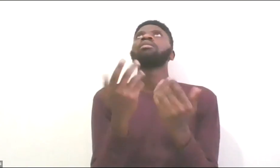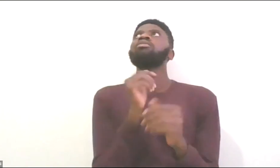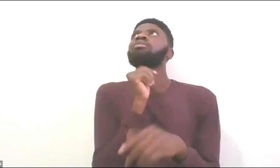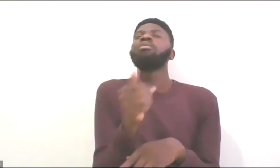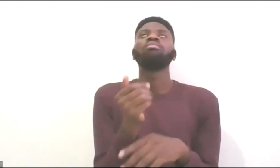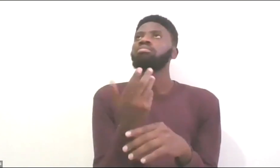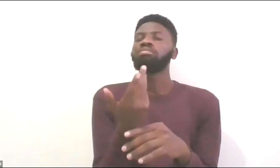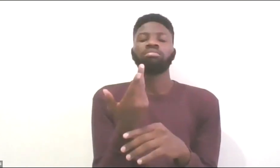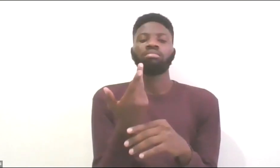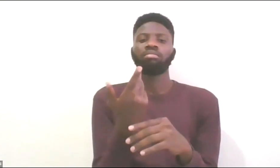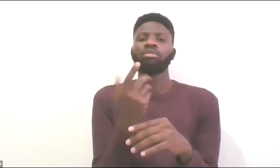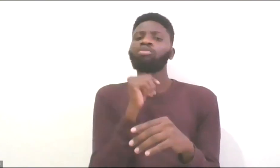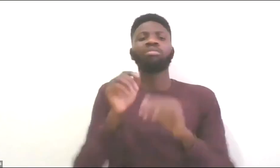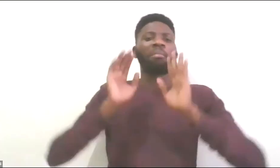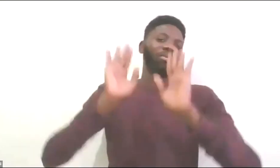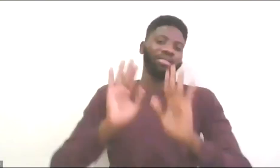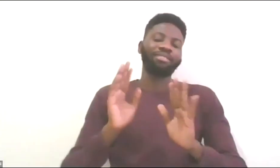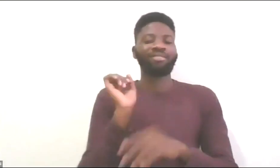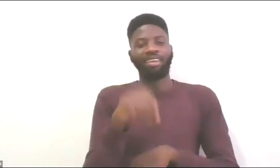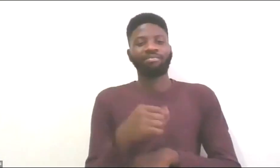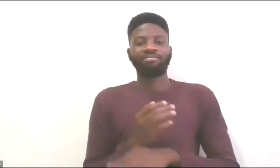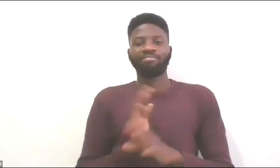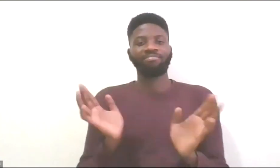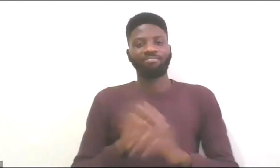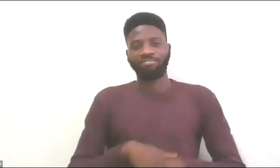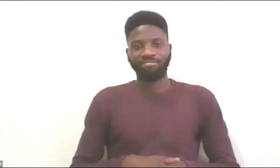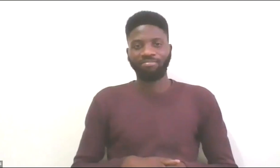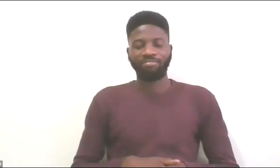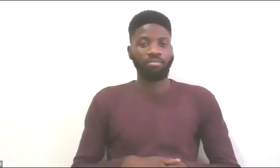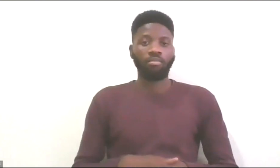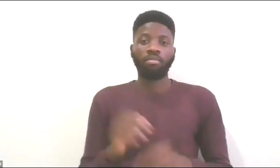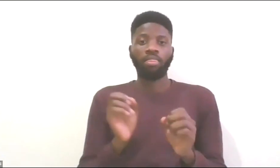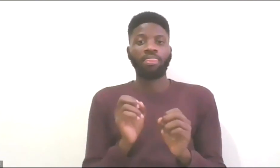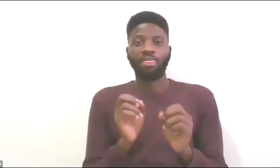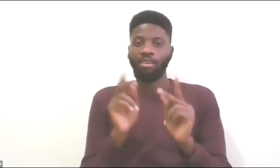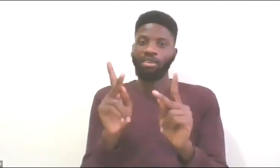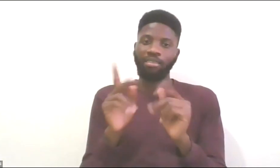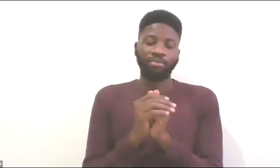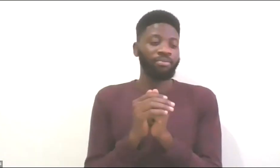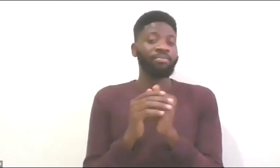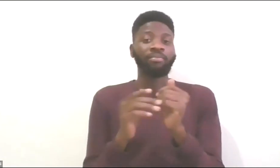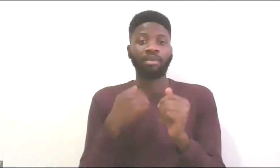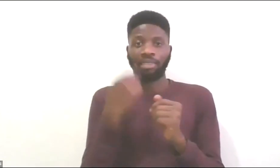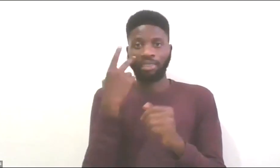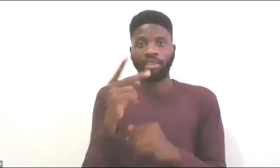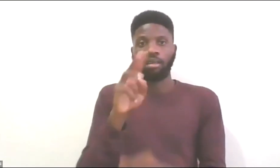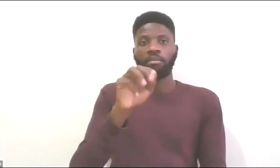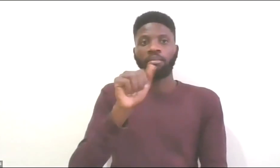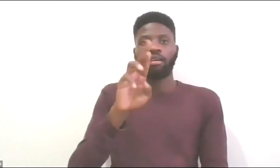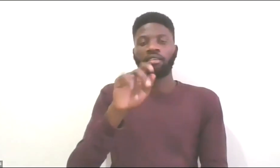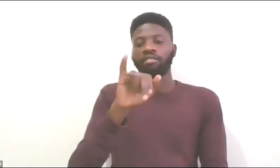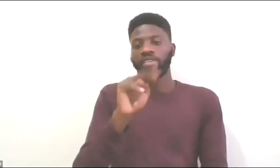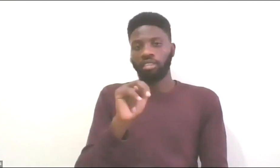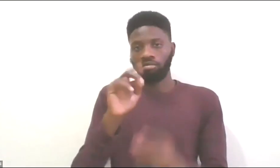they're necessary basically. Yeah. All right. I can see Marvin is saying he learned that